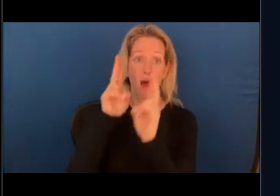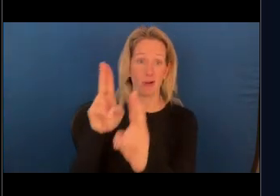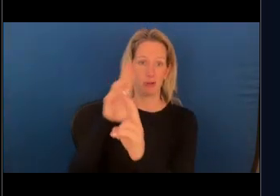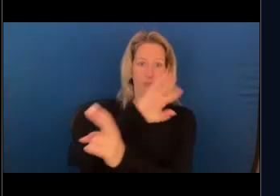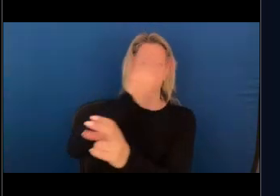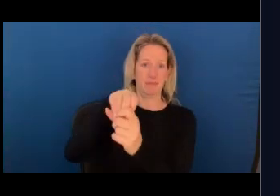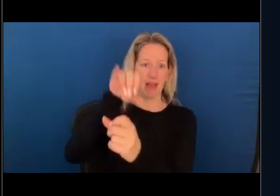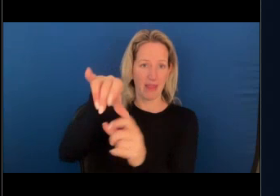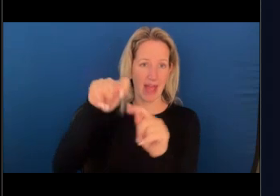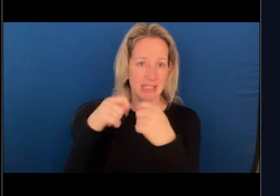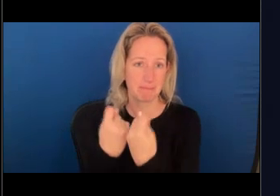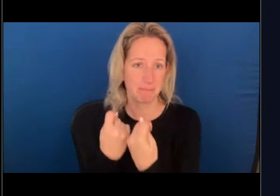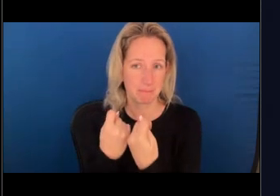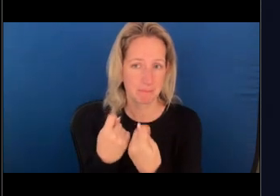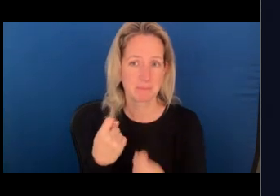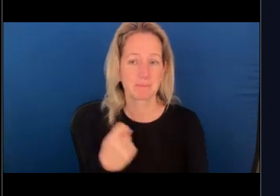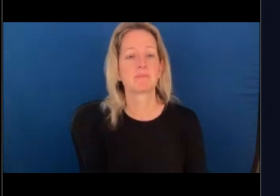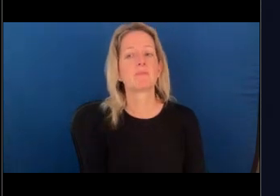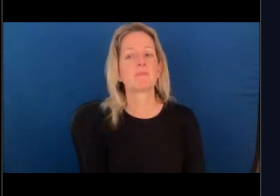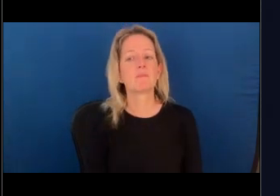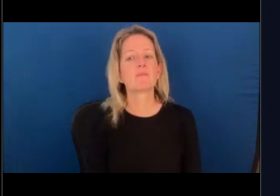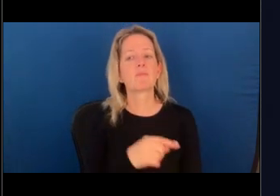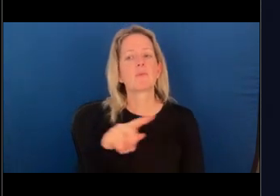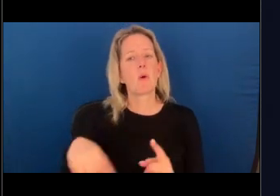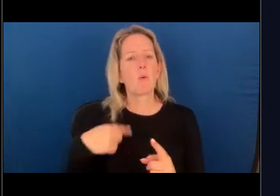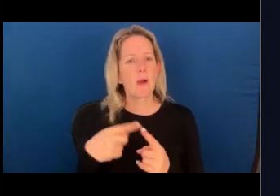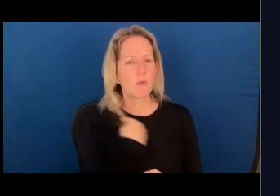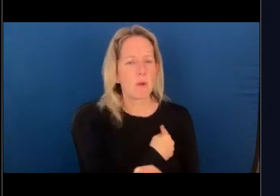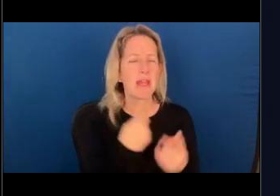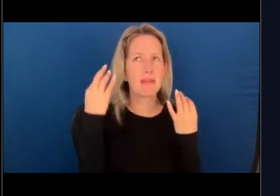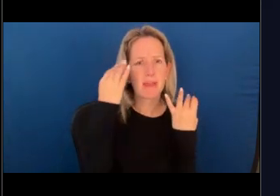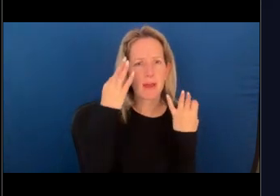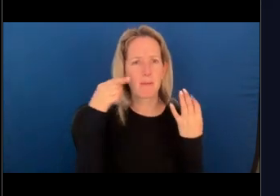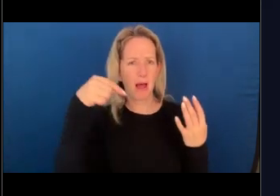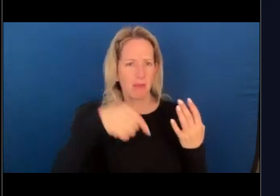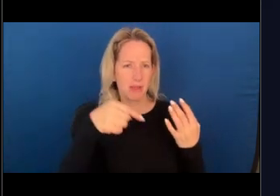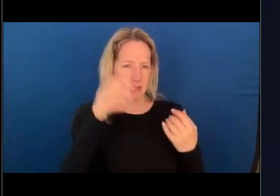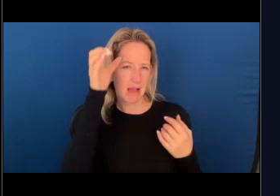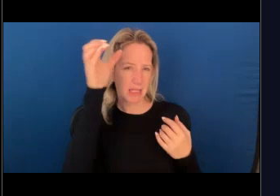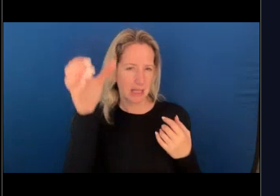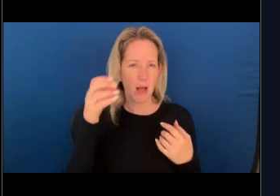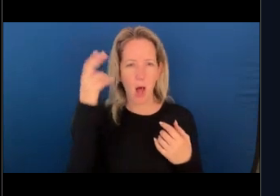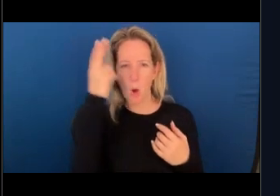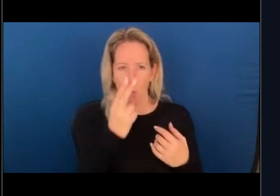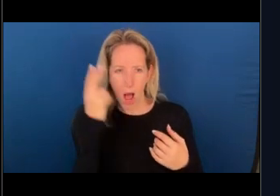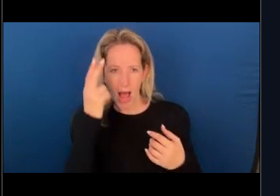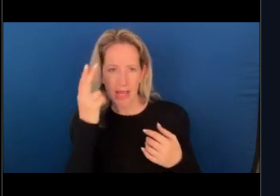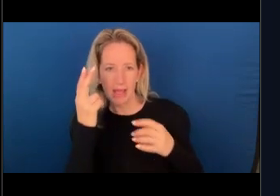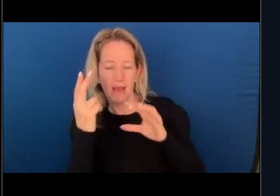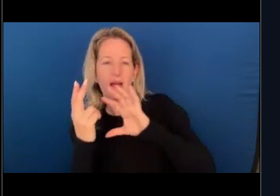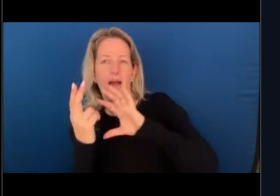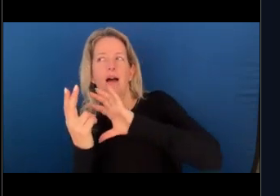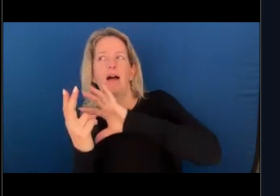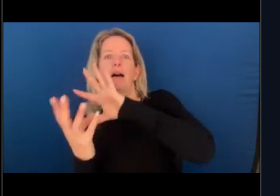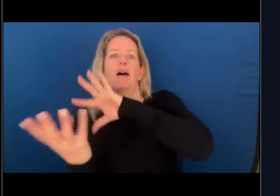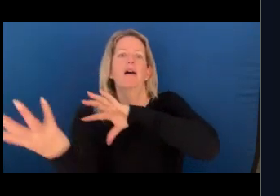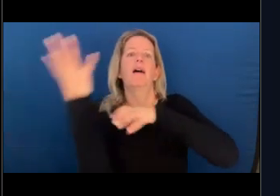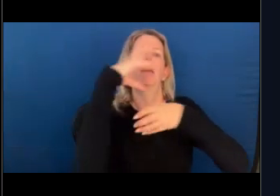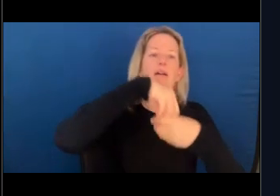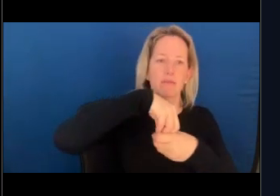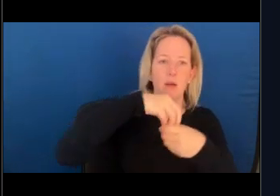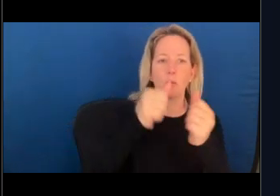team. And so when we think about Hawaii in this context of a Pacific Islands context, we can see the strengths as